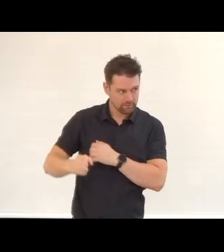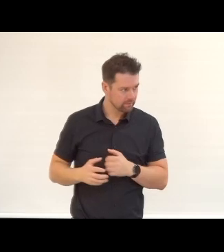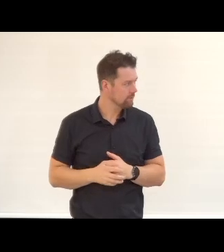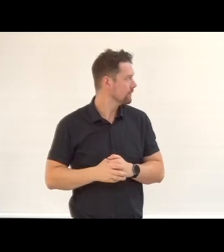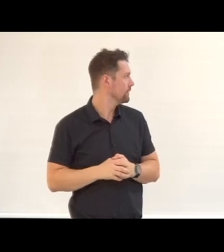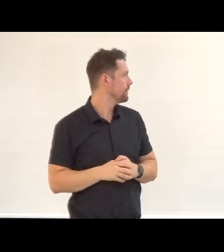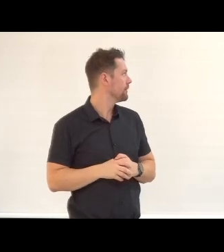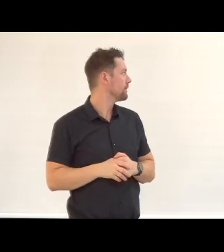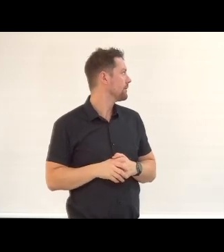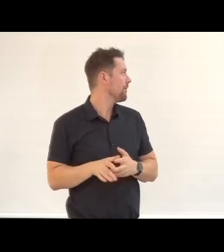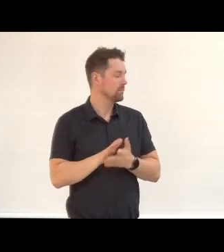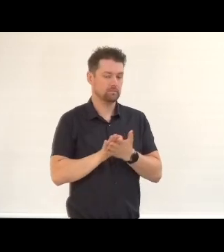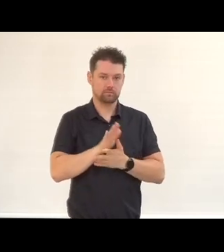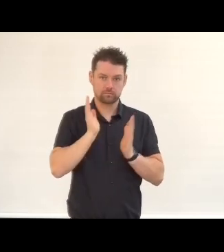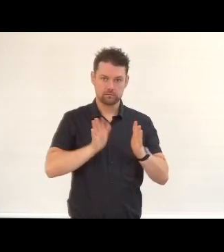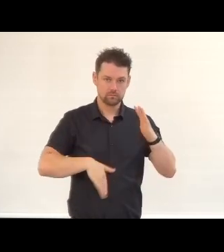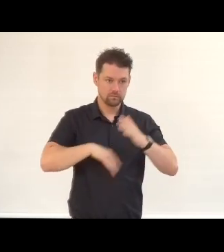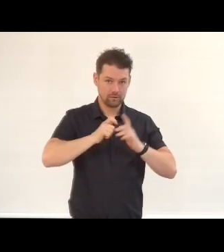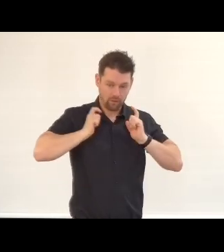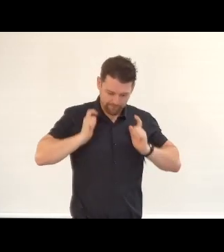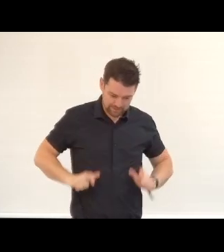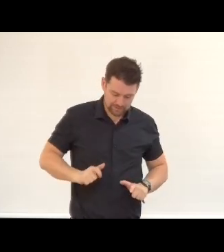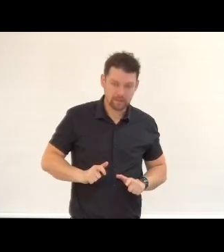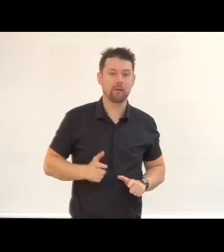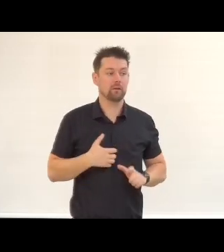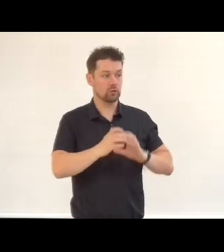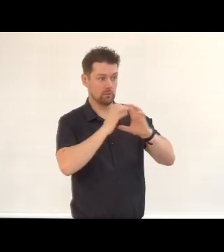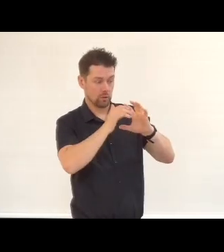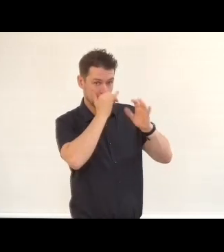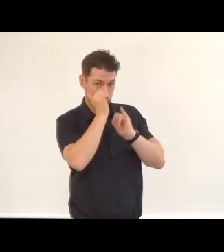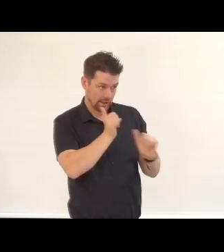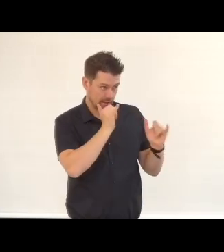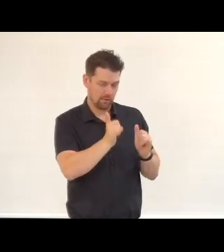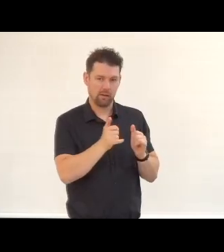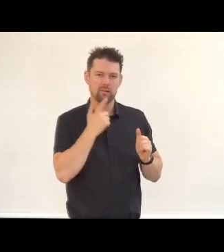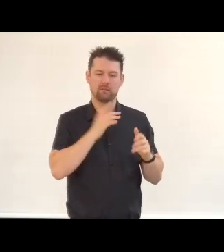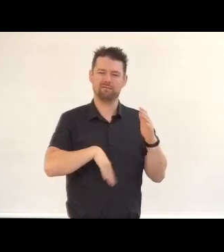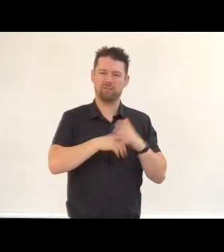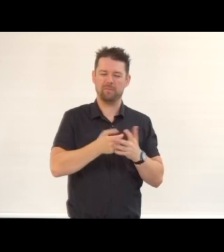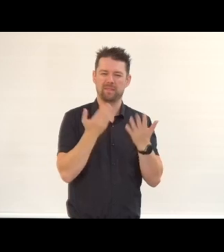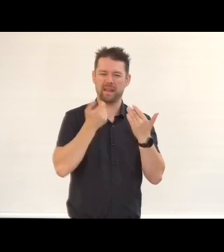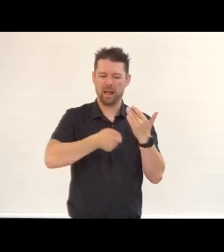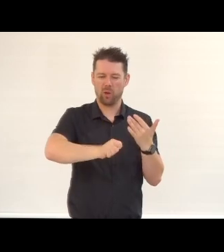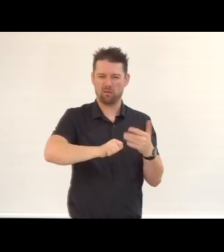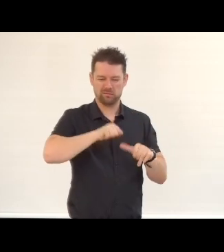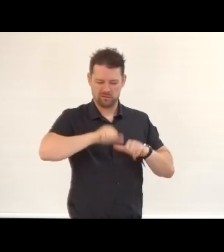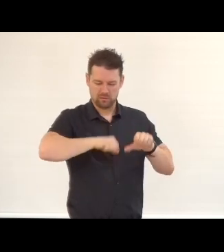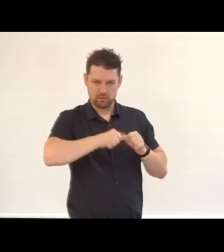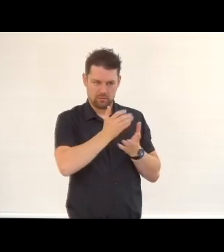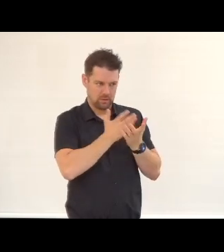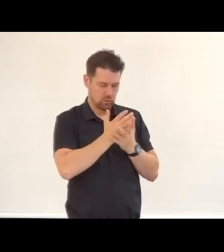do the full fitting, and they could do a communication check, and then the full airlock procedures, of course, depressurizing the airlock to go